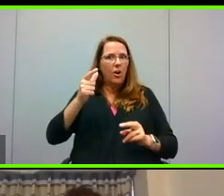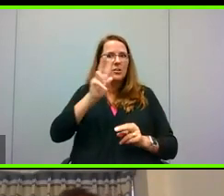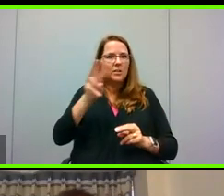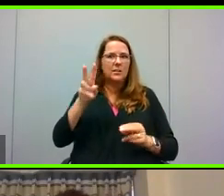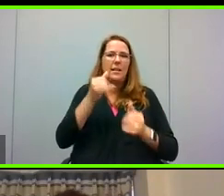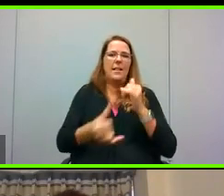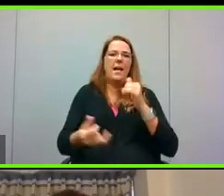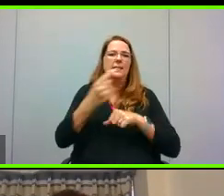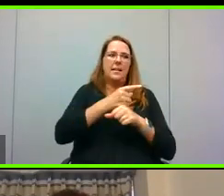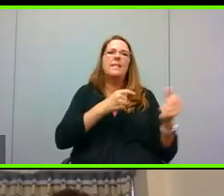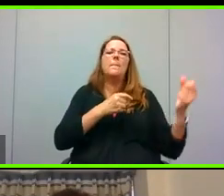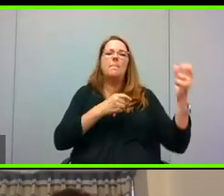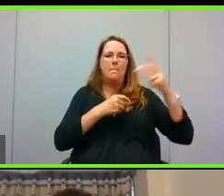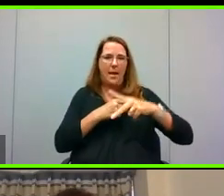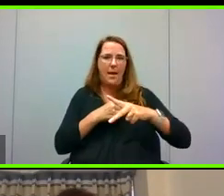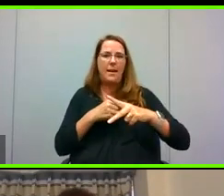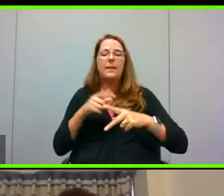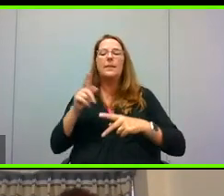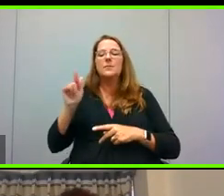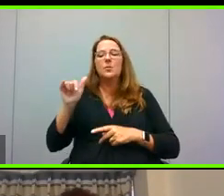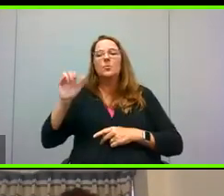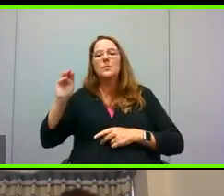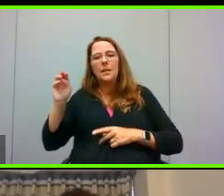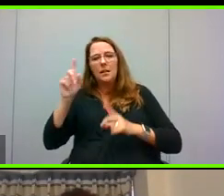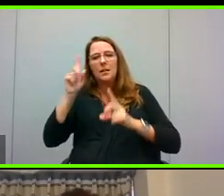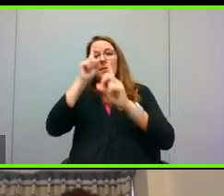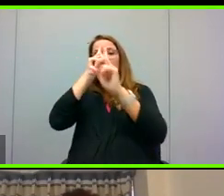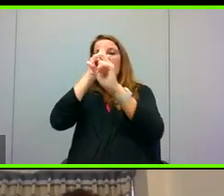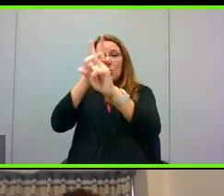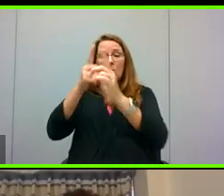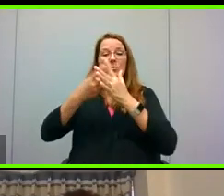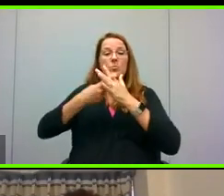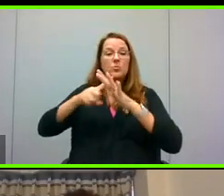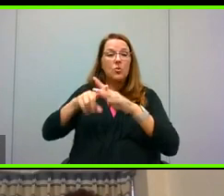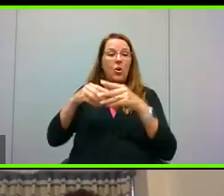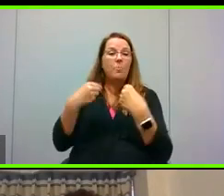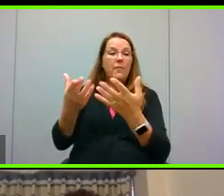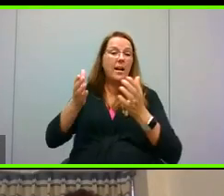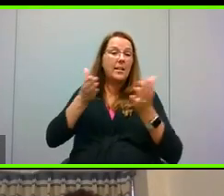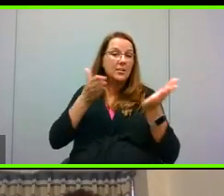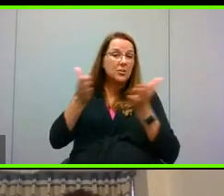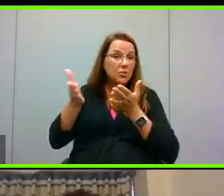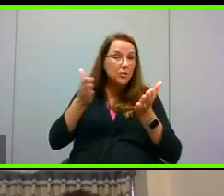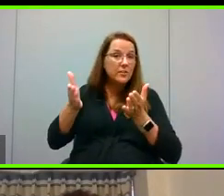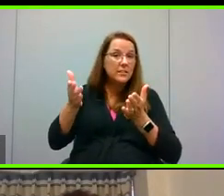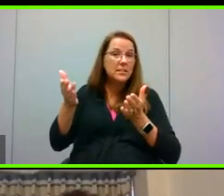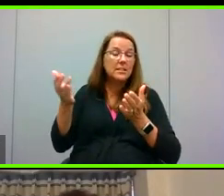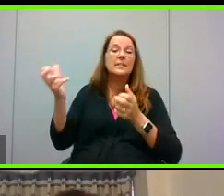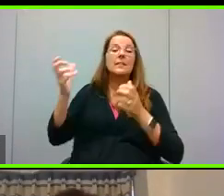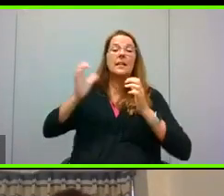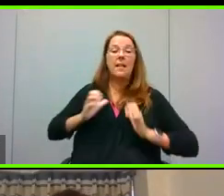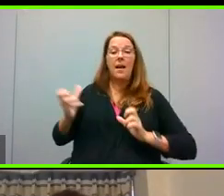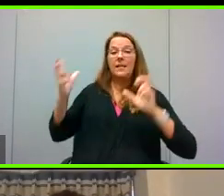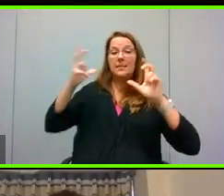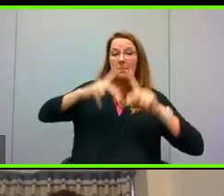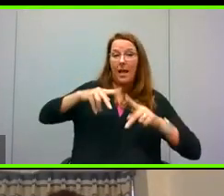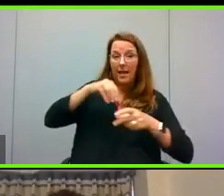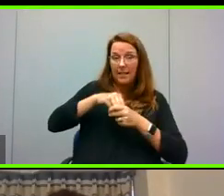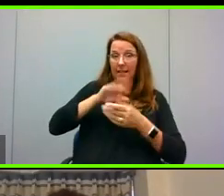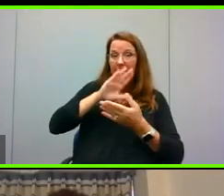with his executive cabinet to start services delivery, bringing clients back into the center. If all